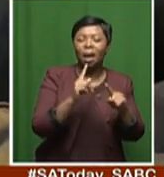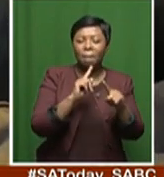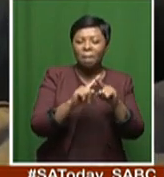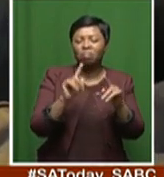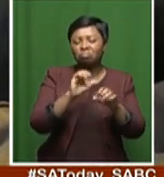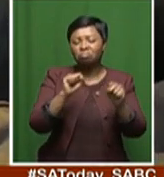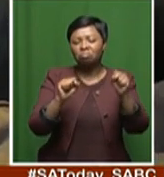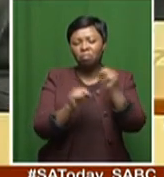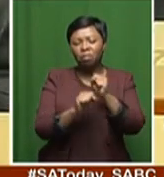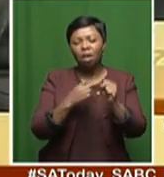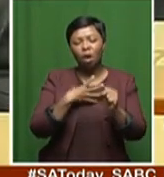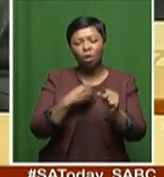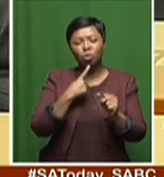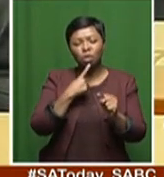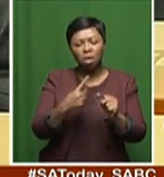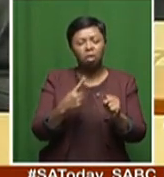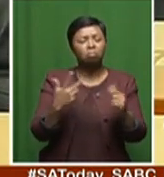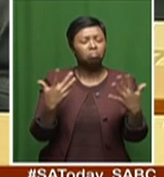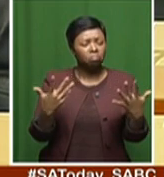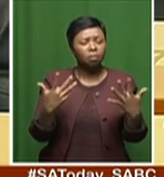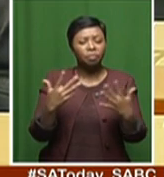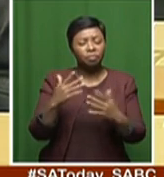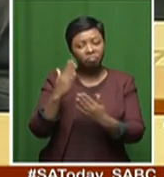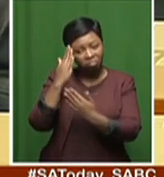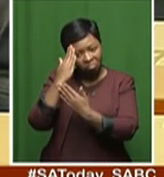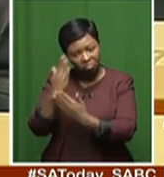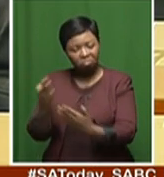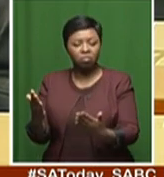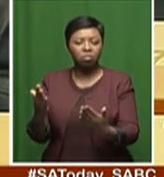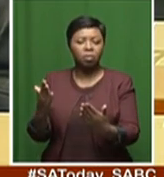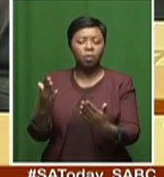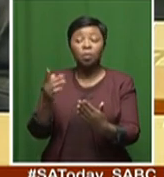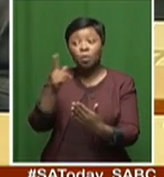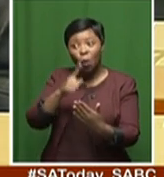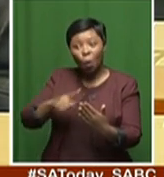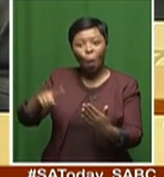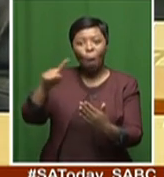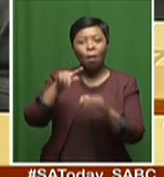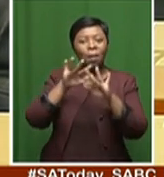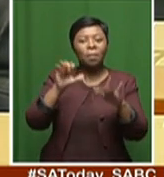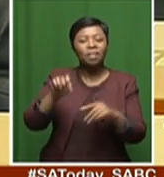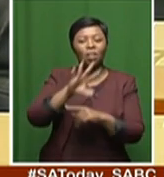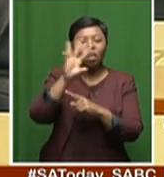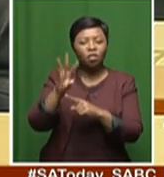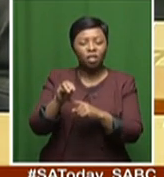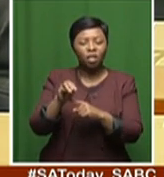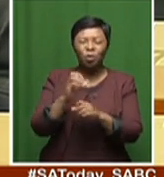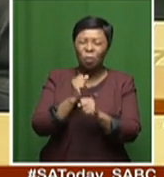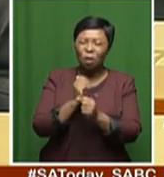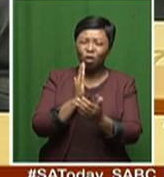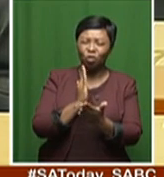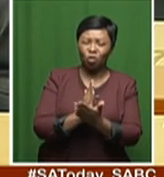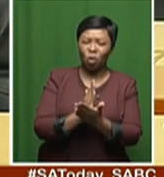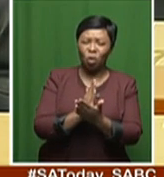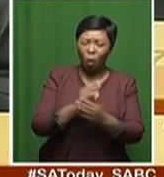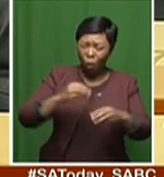tribute to all those South Africans who have played a role in unearthing corrupt activities